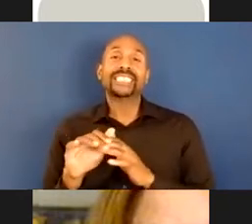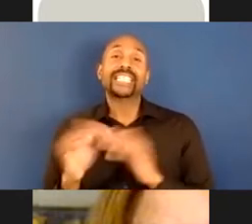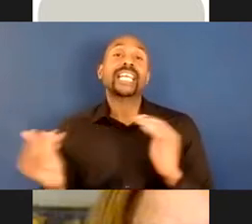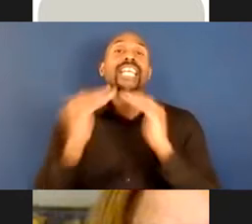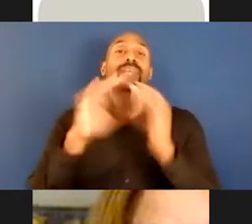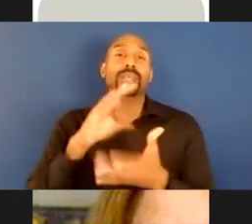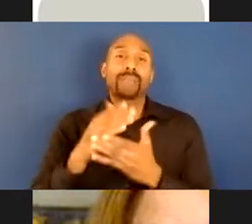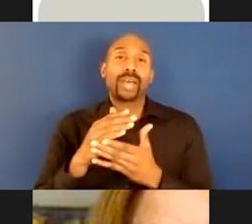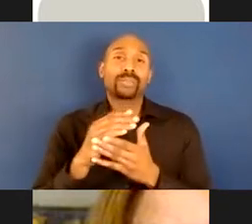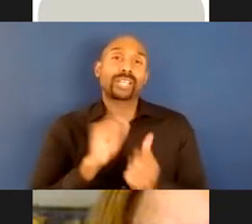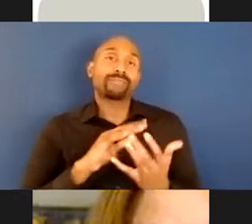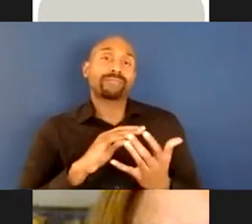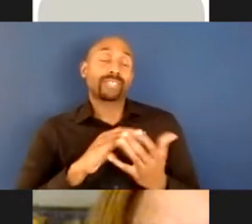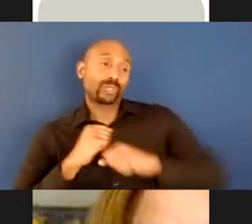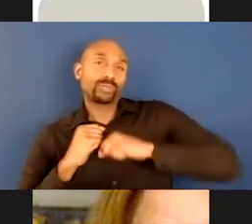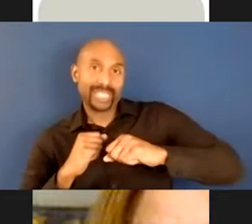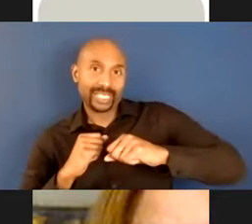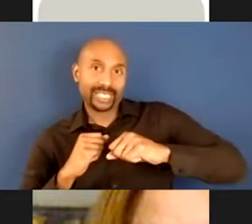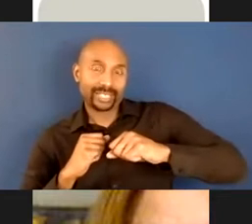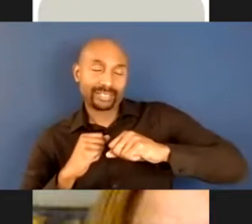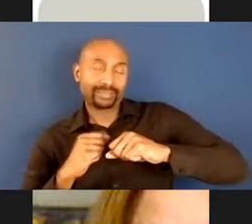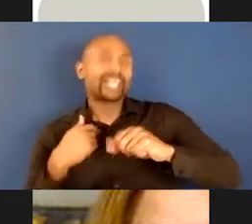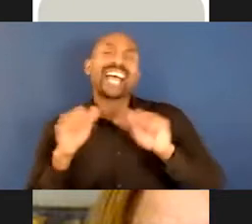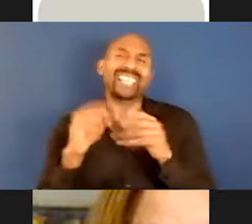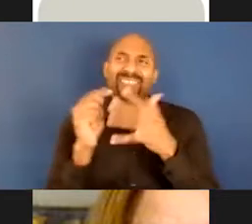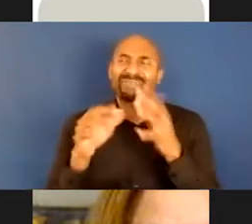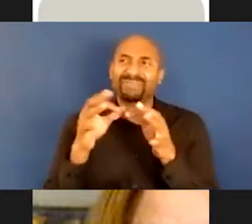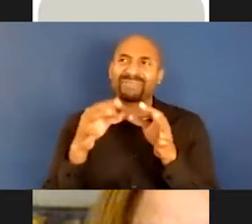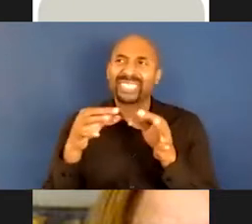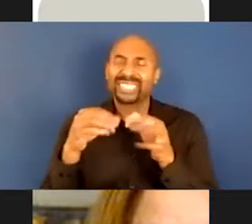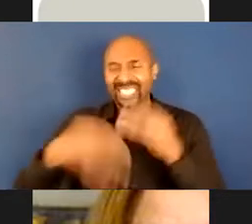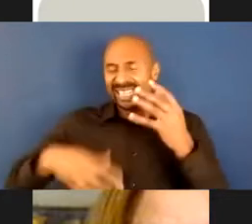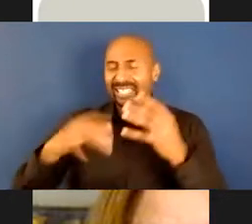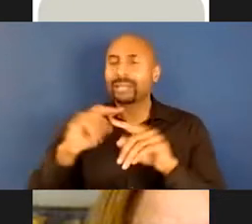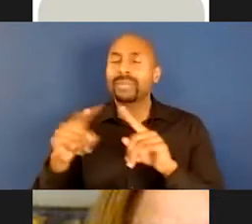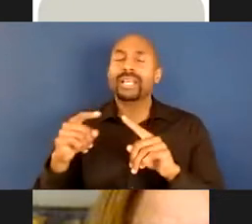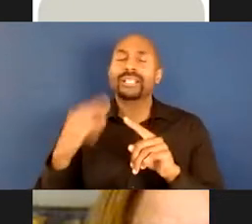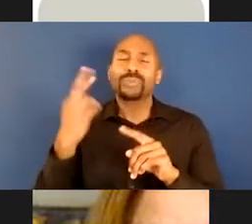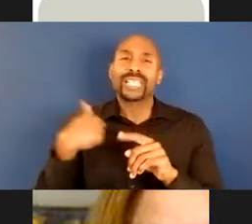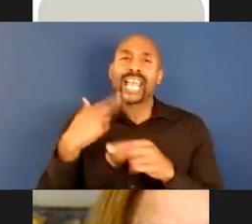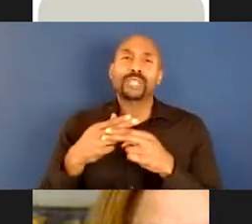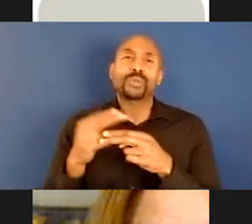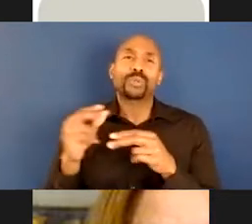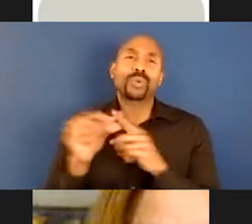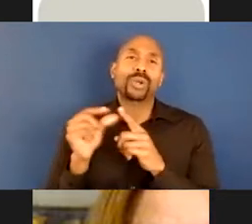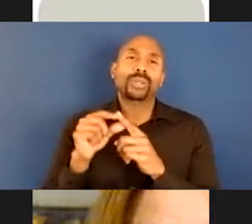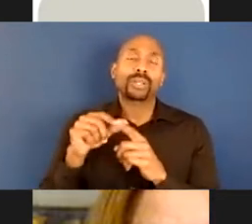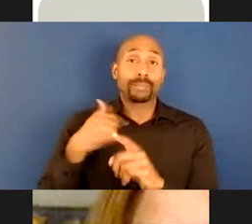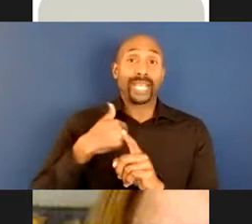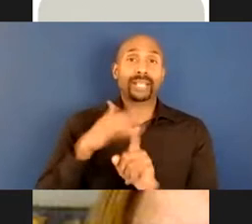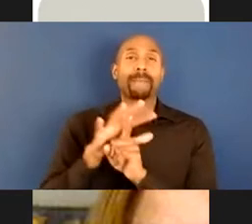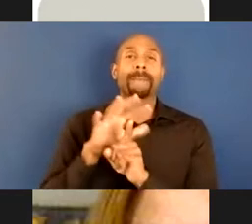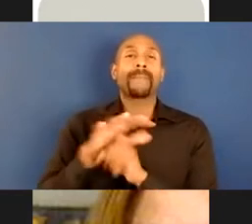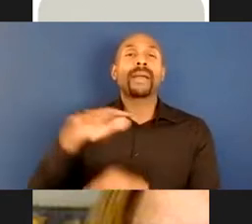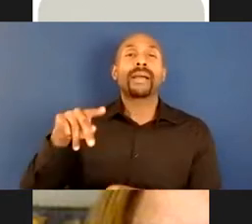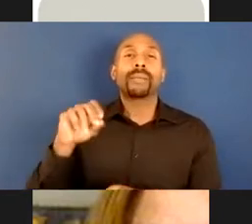I can sit here and we can list things together, but part of the reason why I describe myself as a popular educator is because we need to do all the things we